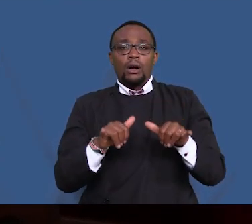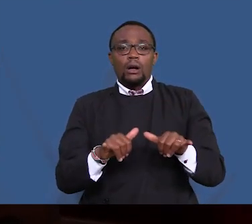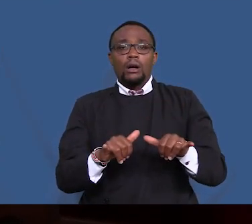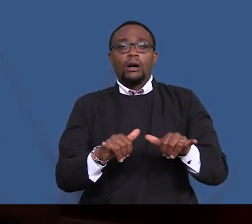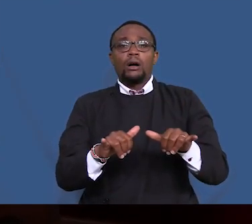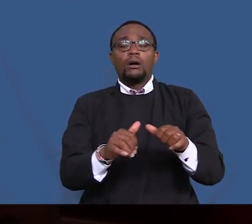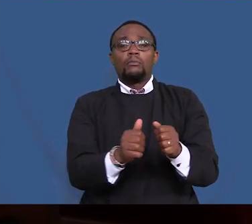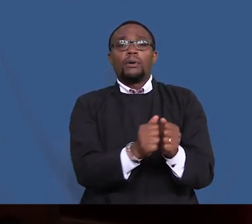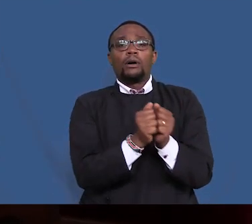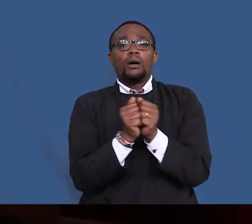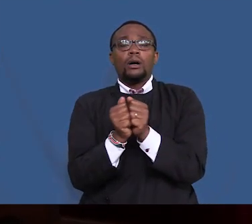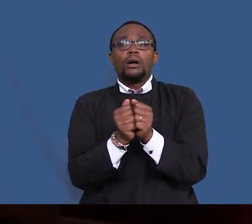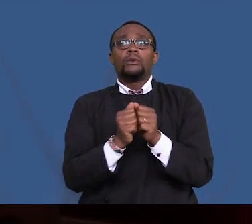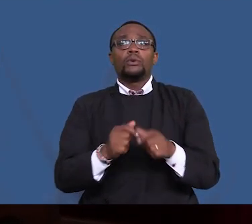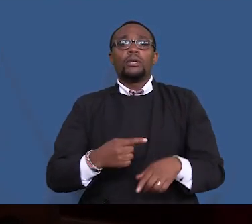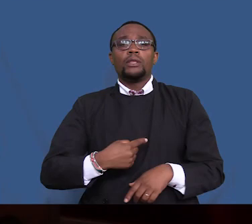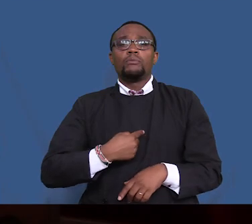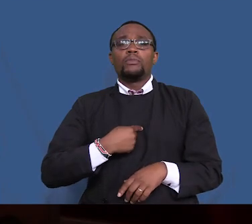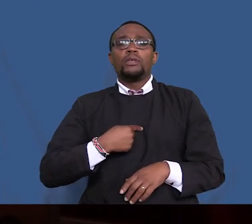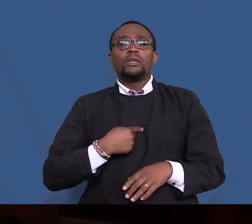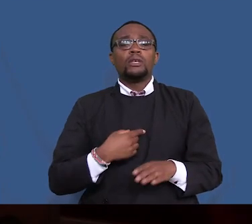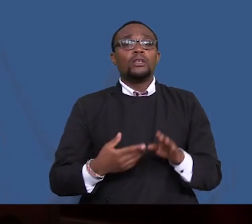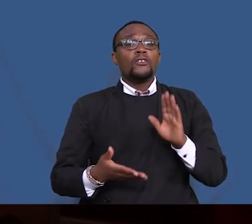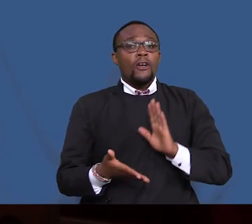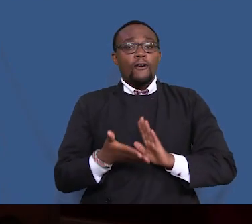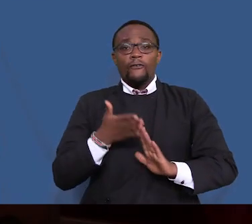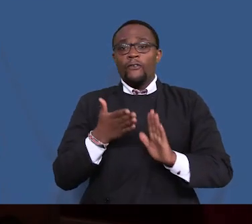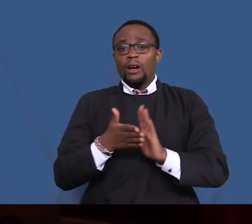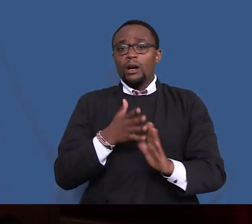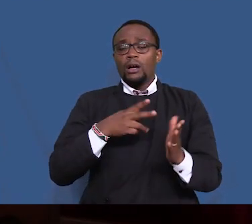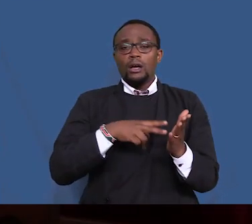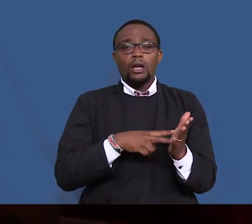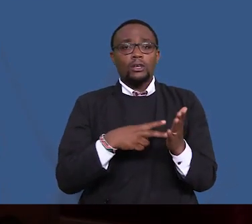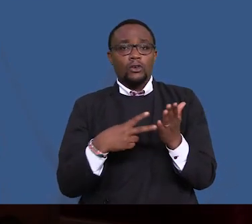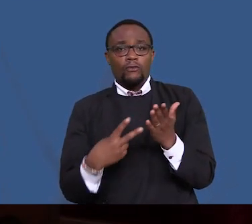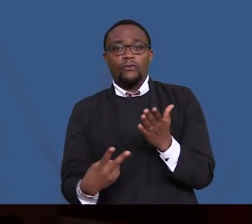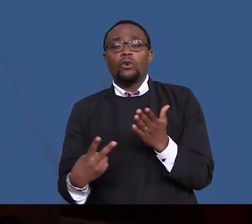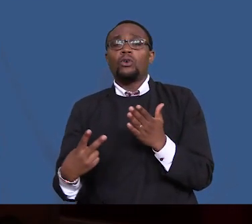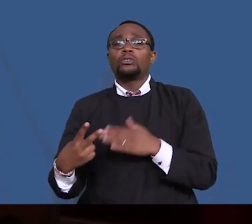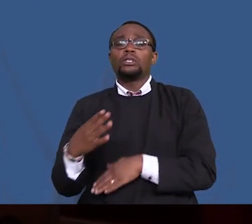Oh,